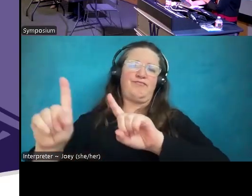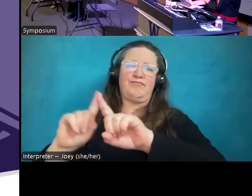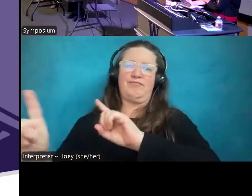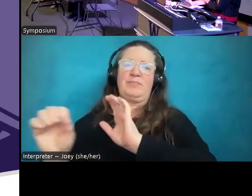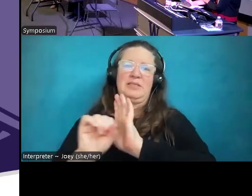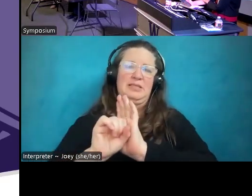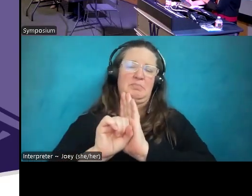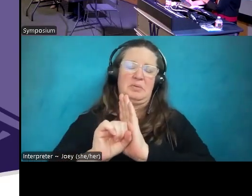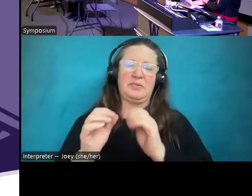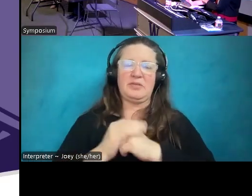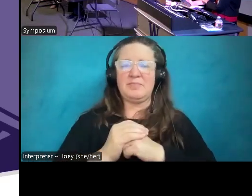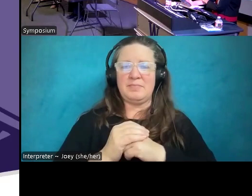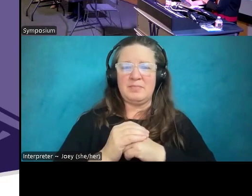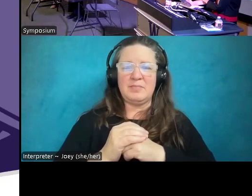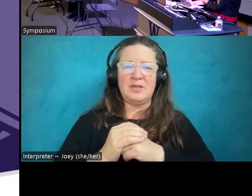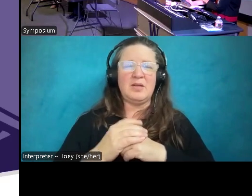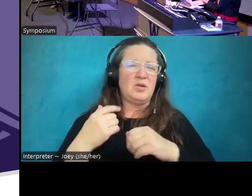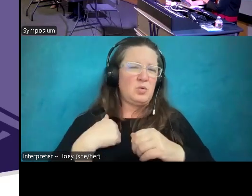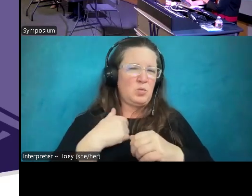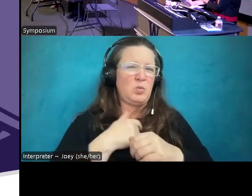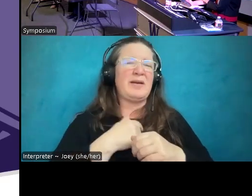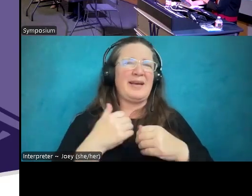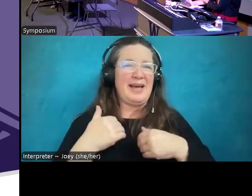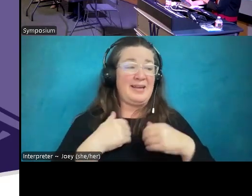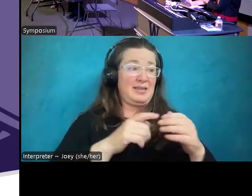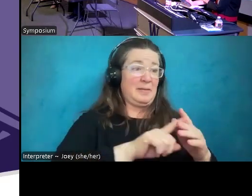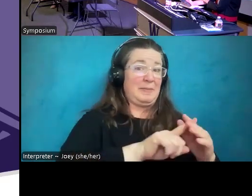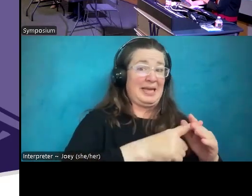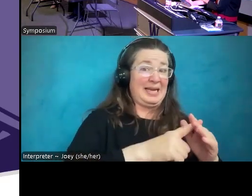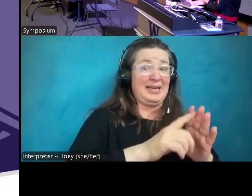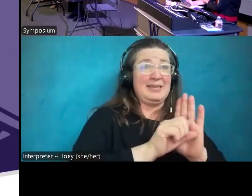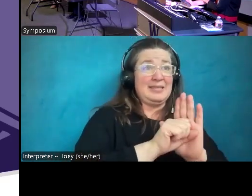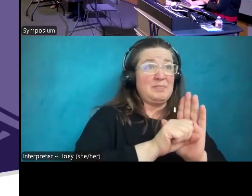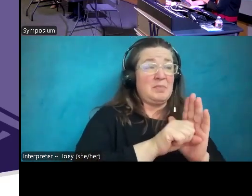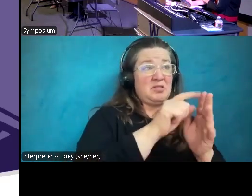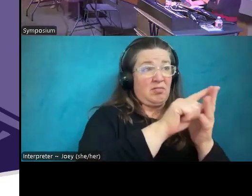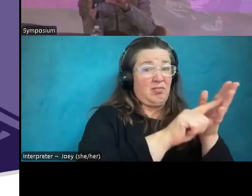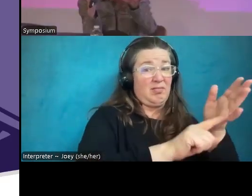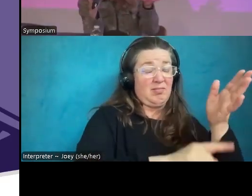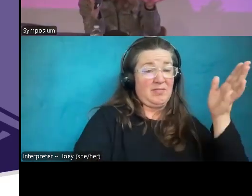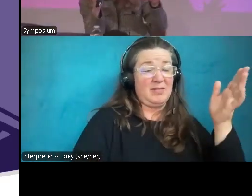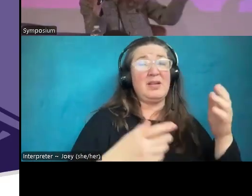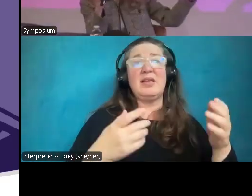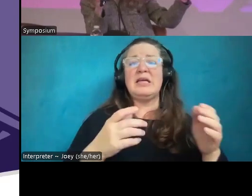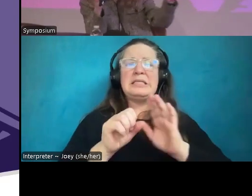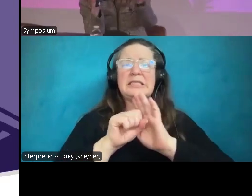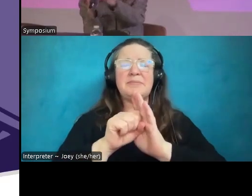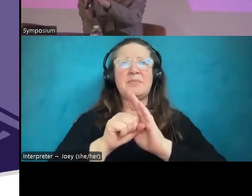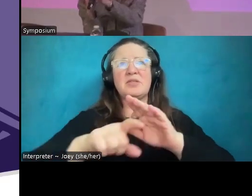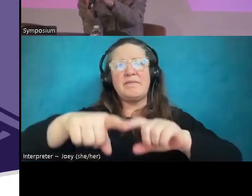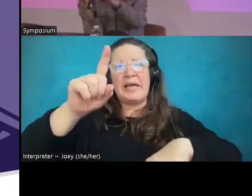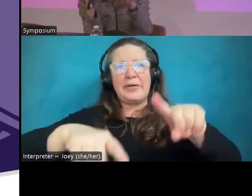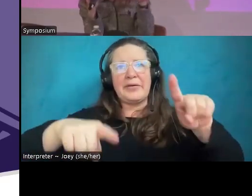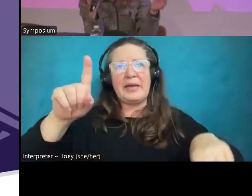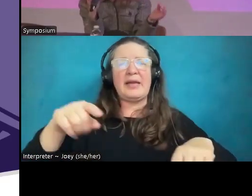beginning. And it was interesting to me how patients would have symptoms that varied between people, but also so